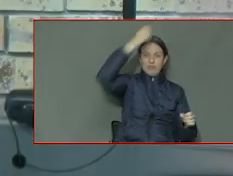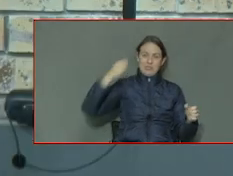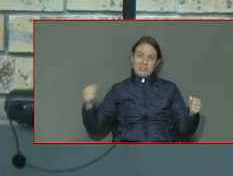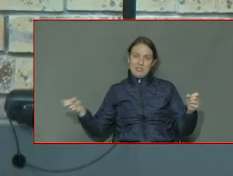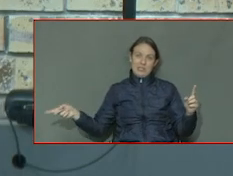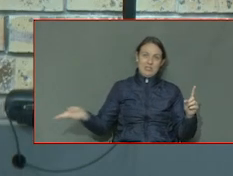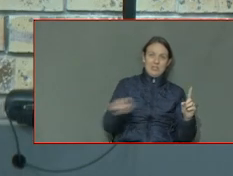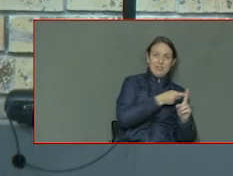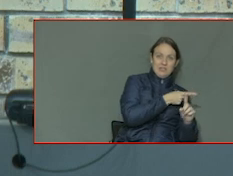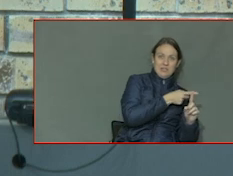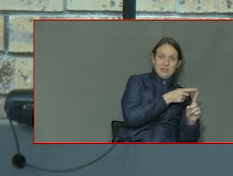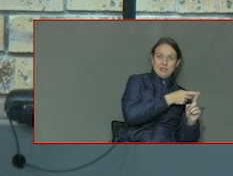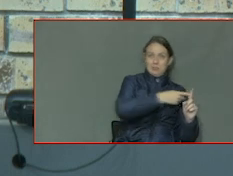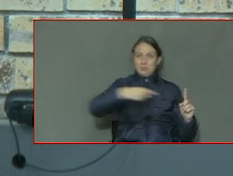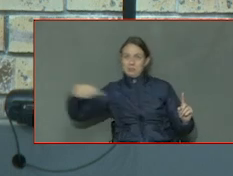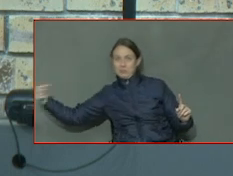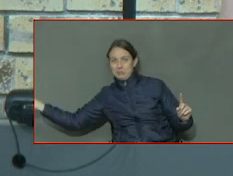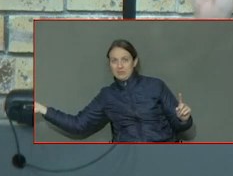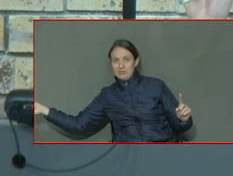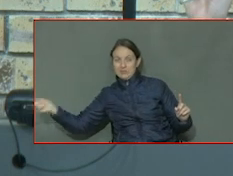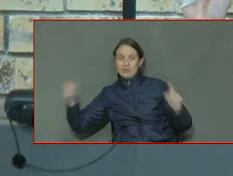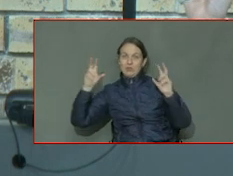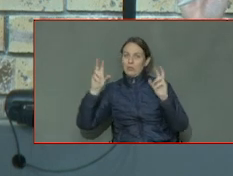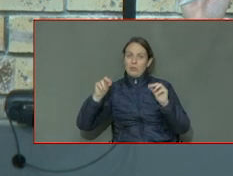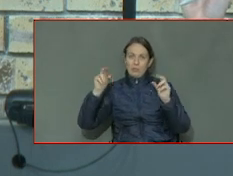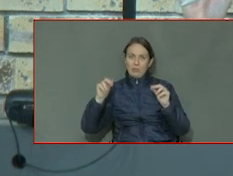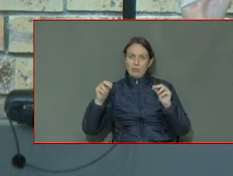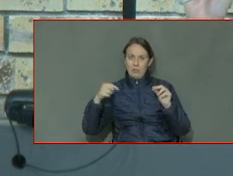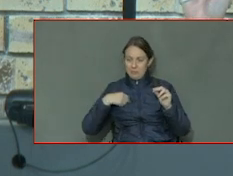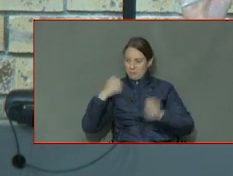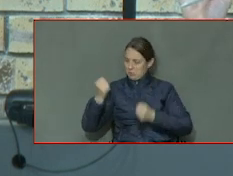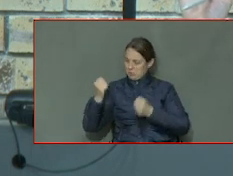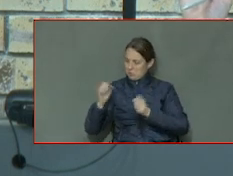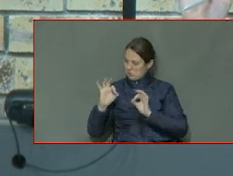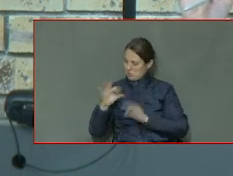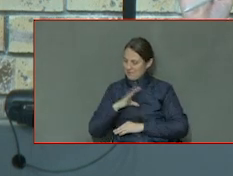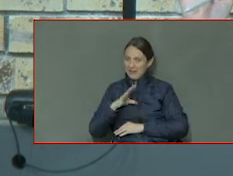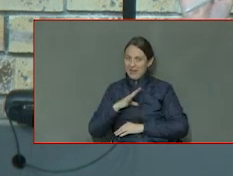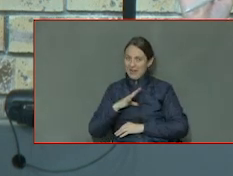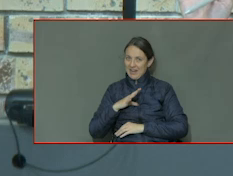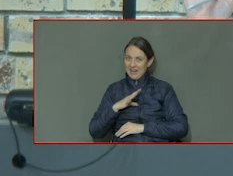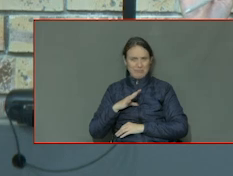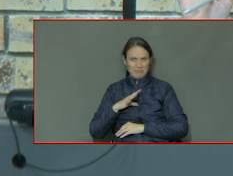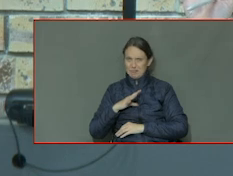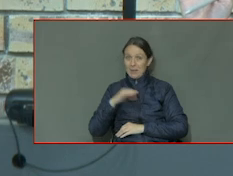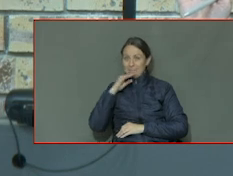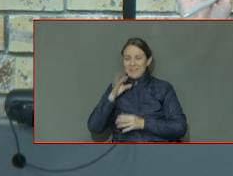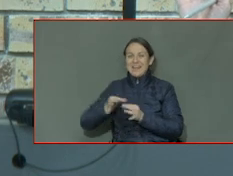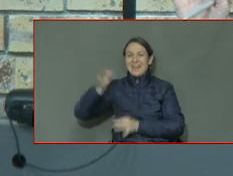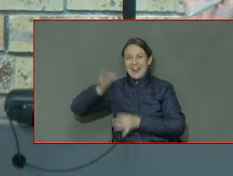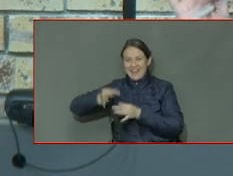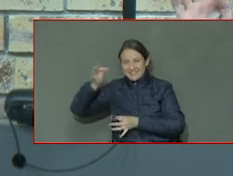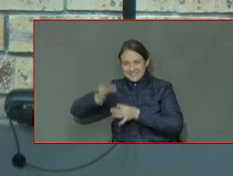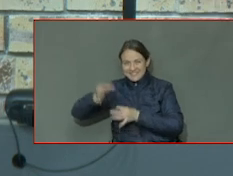to bump back, the lamppost is going to be upright, and there's nothing wrong with my car or the lamppost. Okay, that's not going to